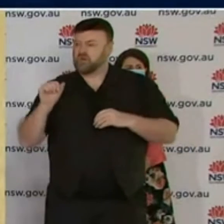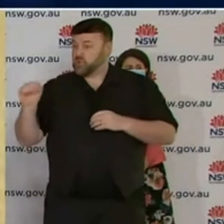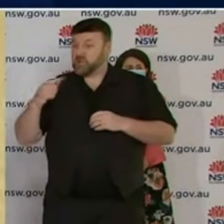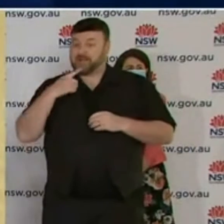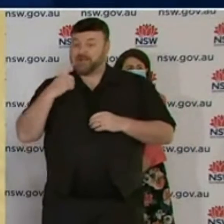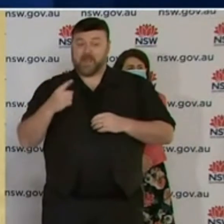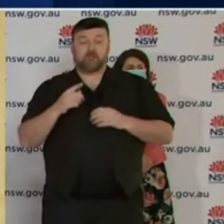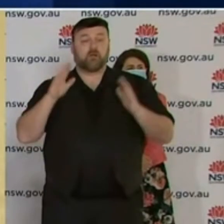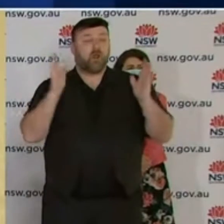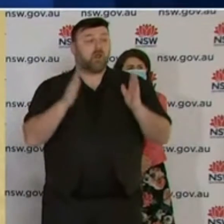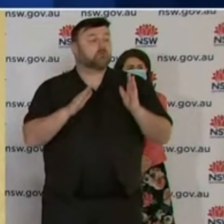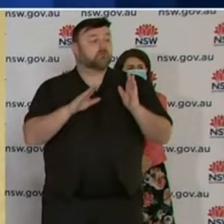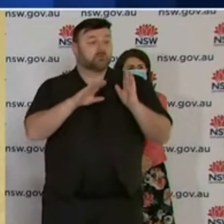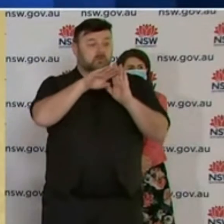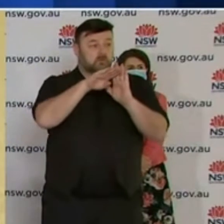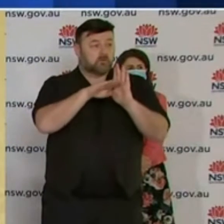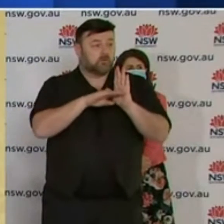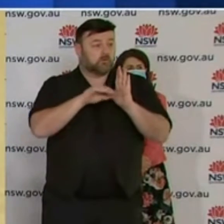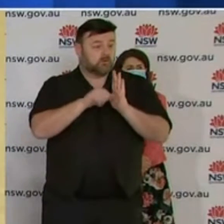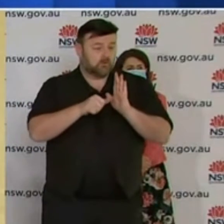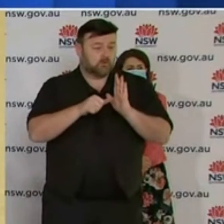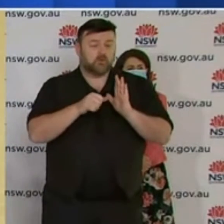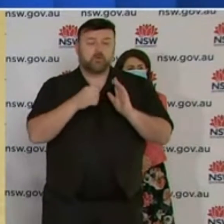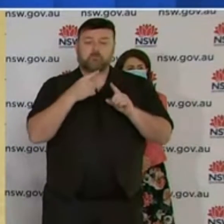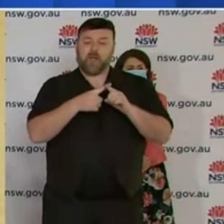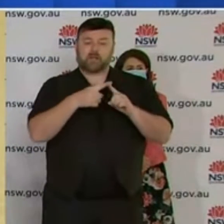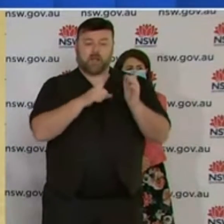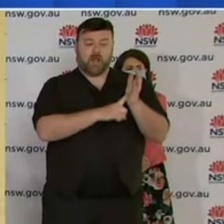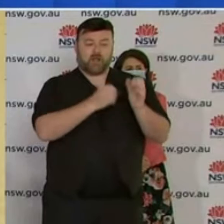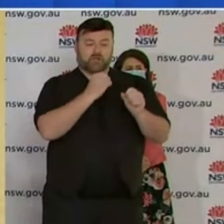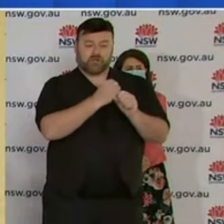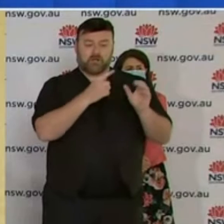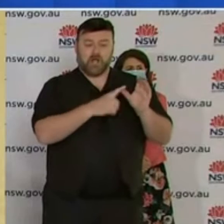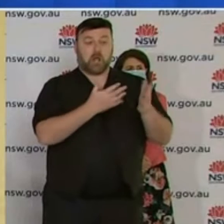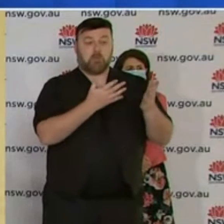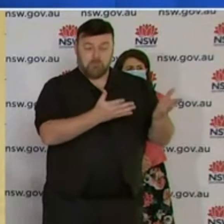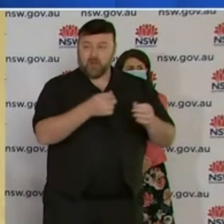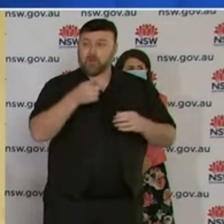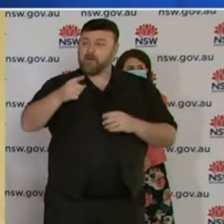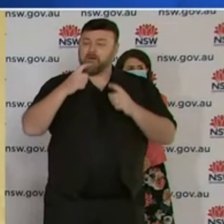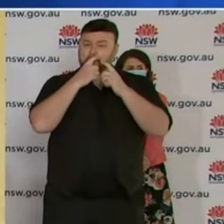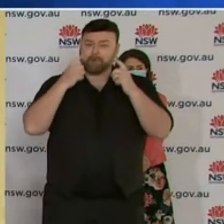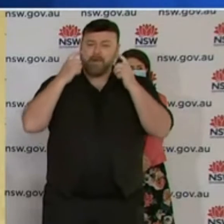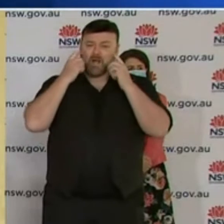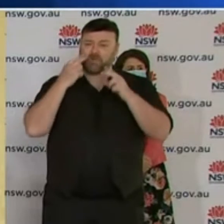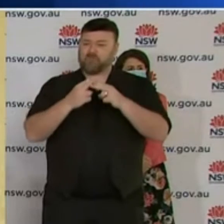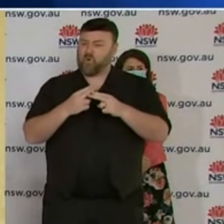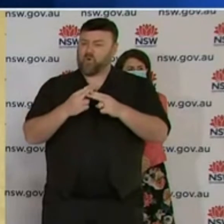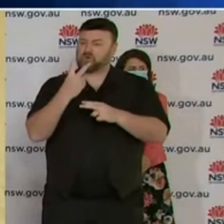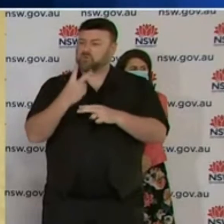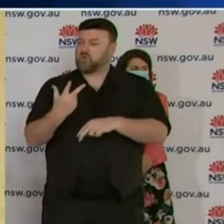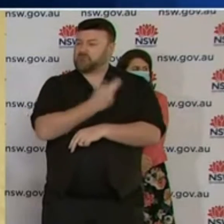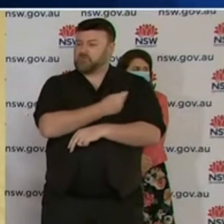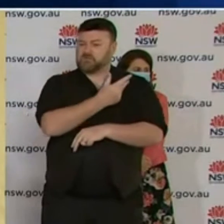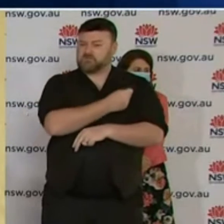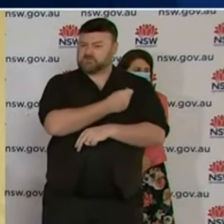are seeing, even in LGAs of concern, with mask wearing for fully vaccinated people outside, are we at the point now where we've